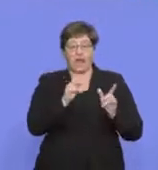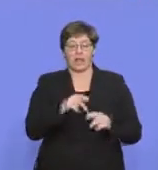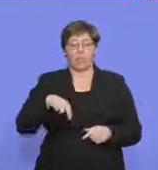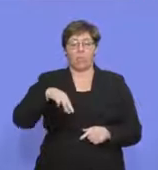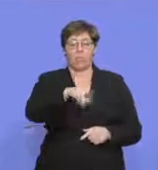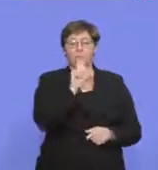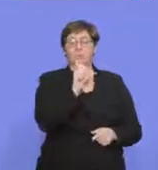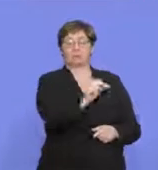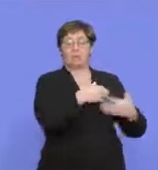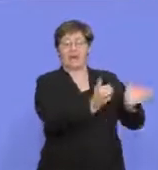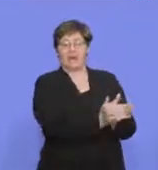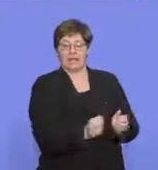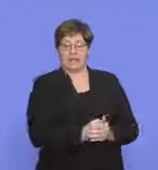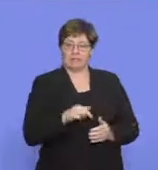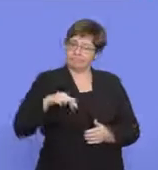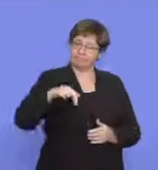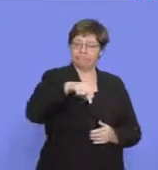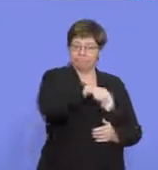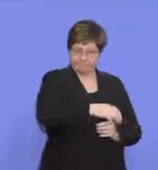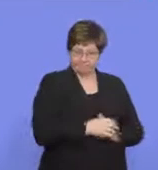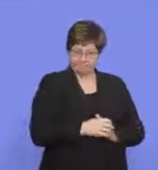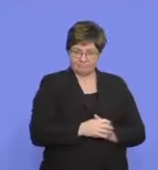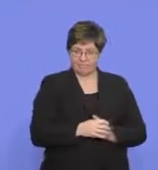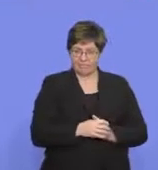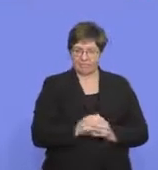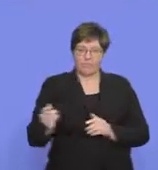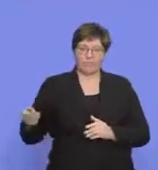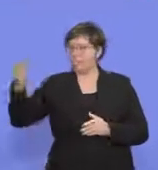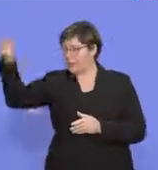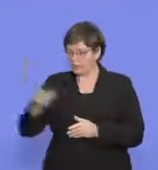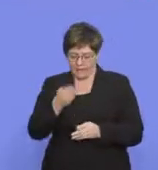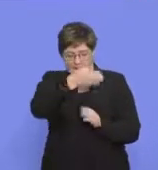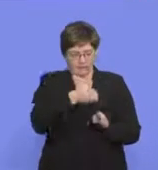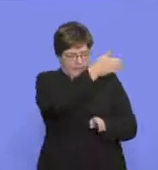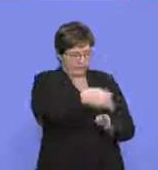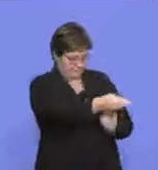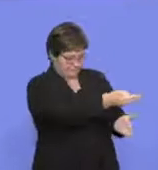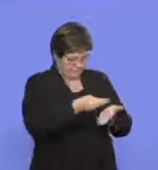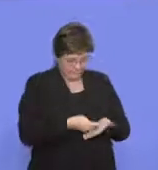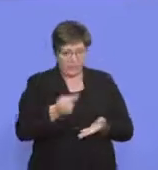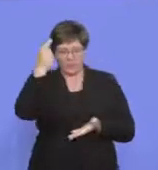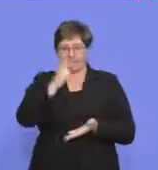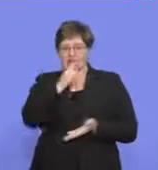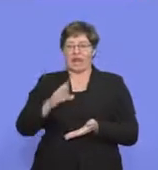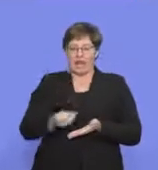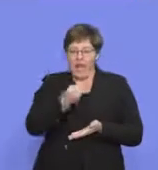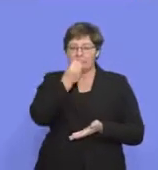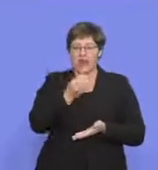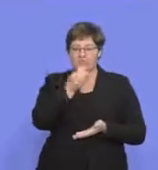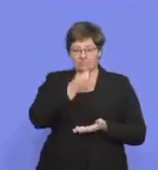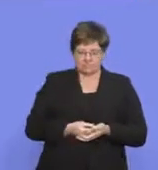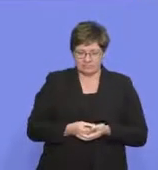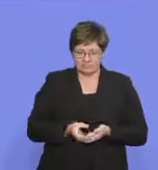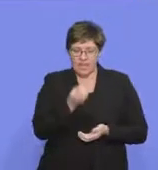the cake, you're walking towards the cake. Your arms are getting the plate, the knife, you're cutting. The brain is telling the mouth to salivate, right, because you're going to eat this cake